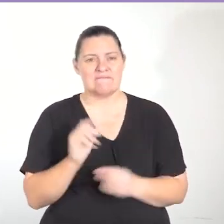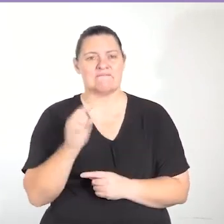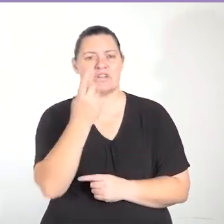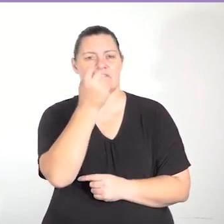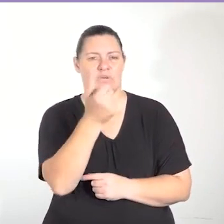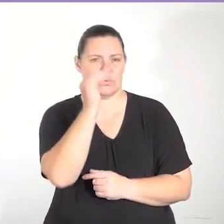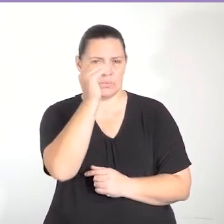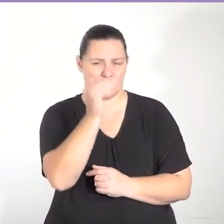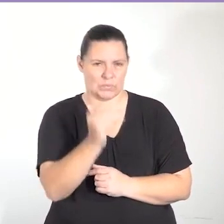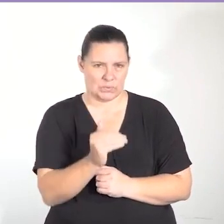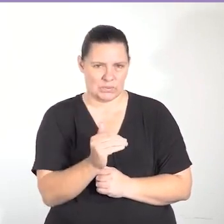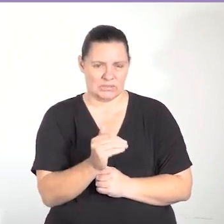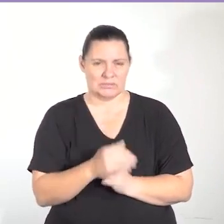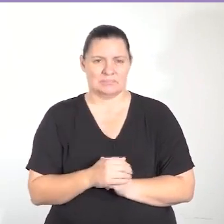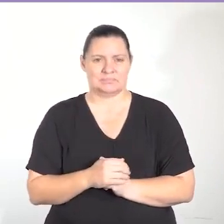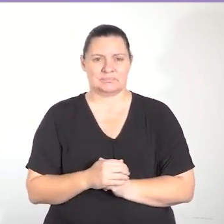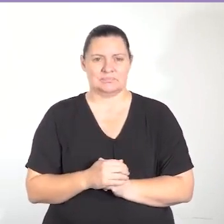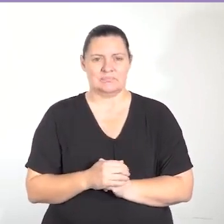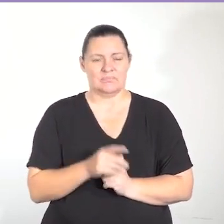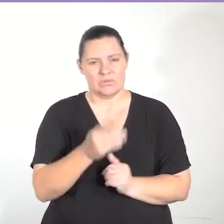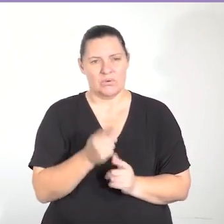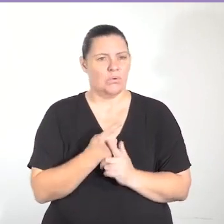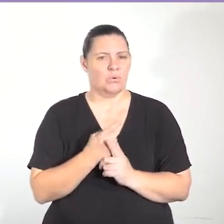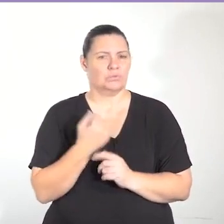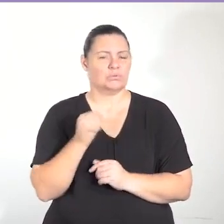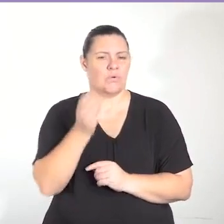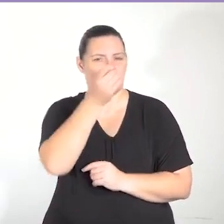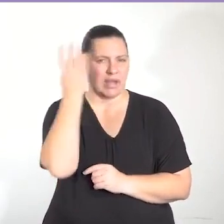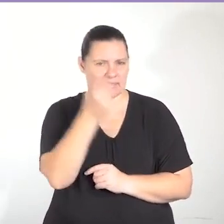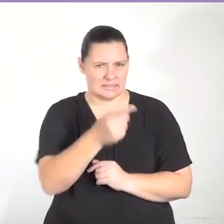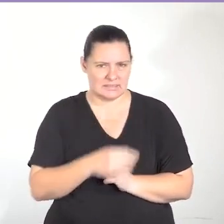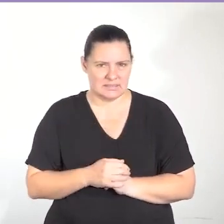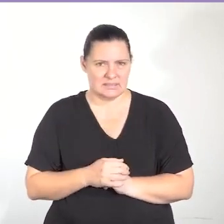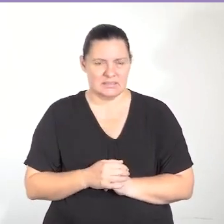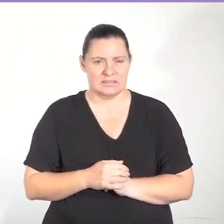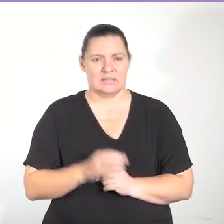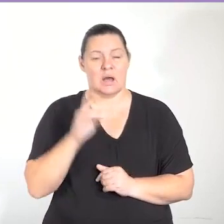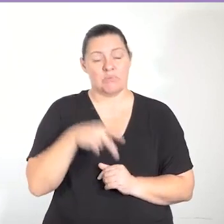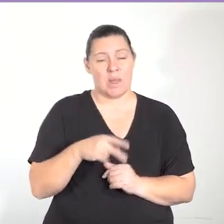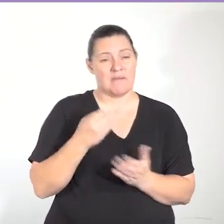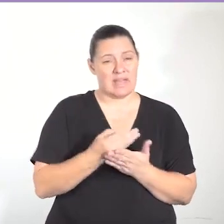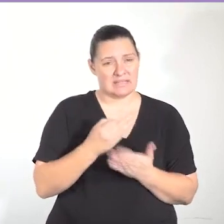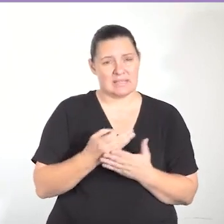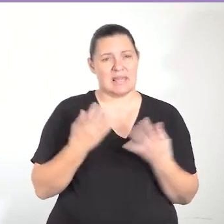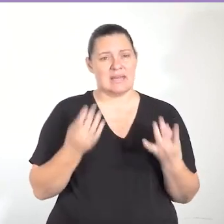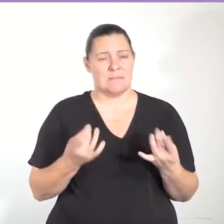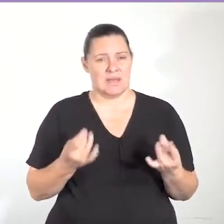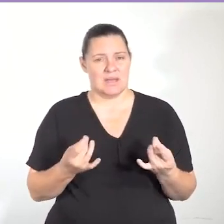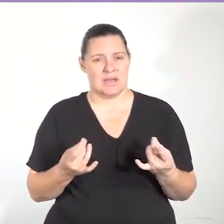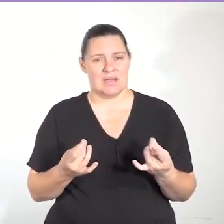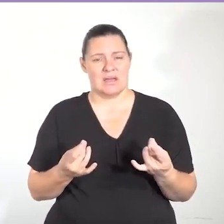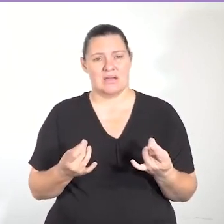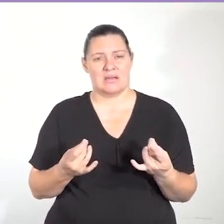got the first few prime numbers listed for you there so that you don't forget them. Now, a prime factor would be a number that